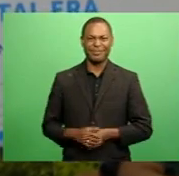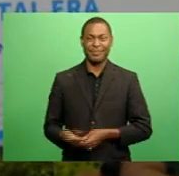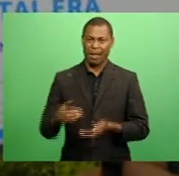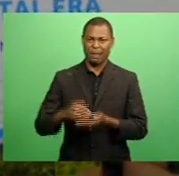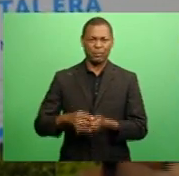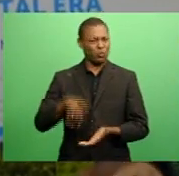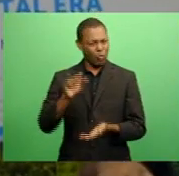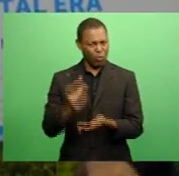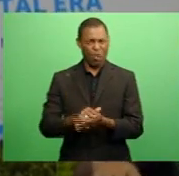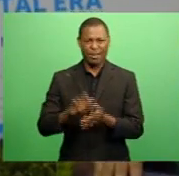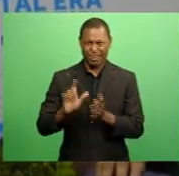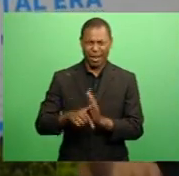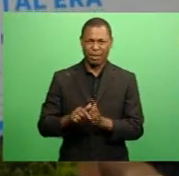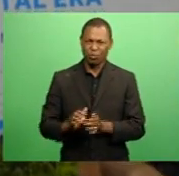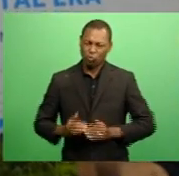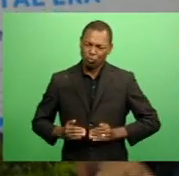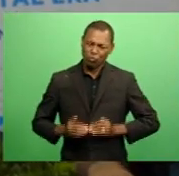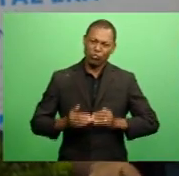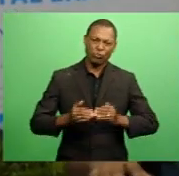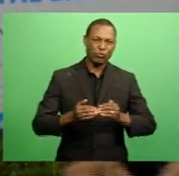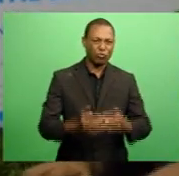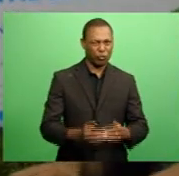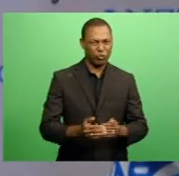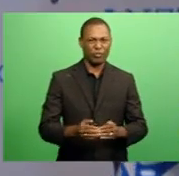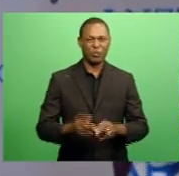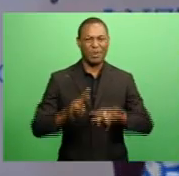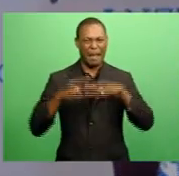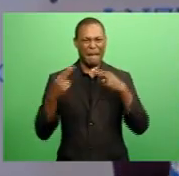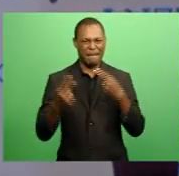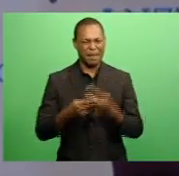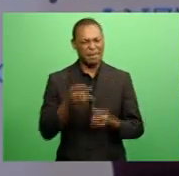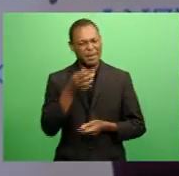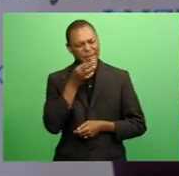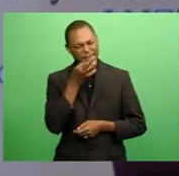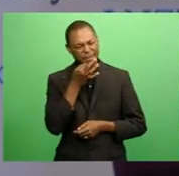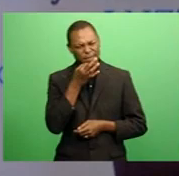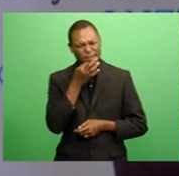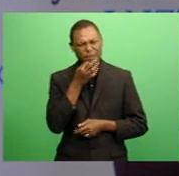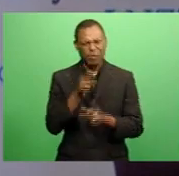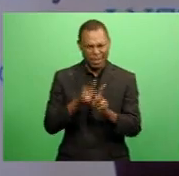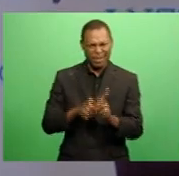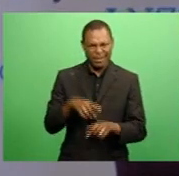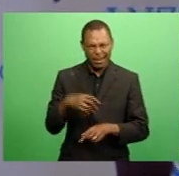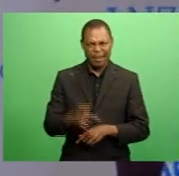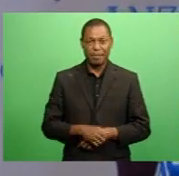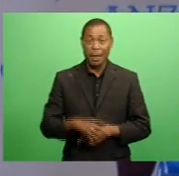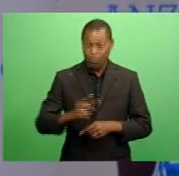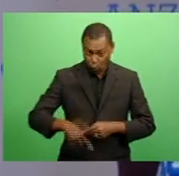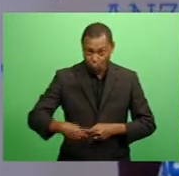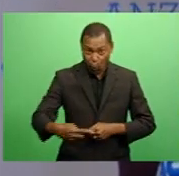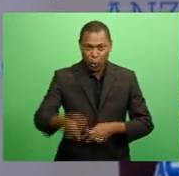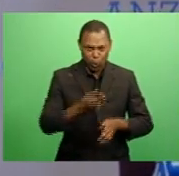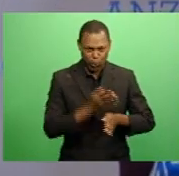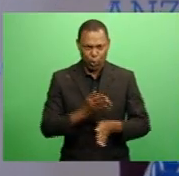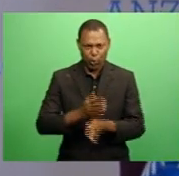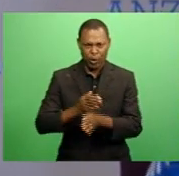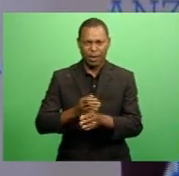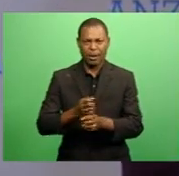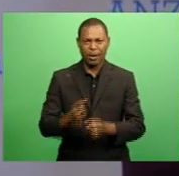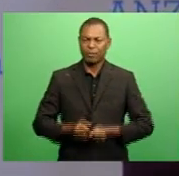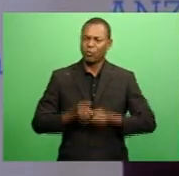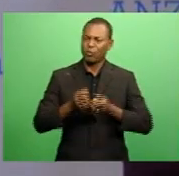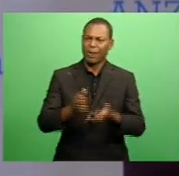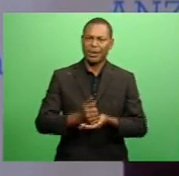on to something which he and his family can spend a few more years on. Minam adds he hopes to continue to work and provide support